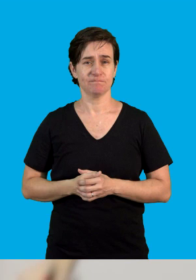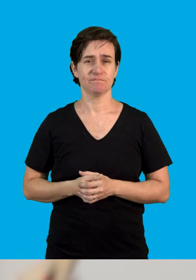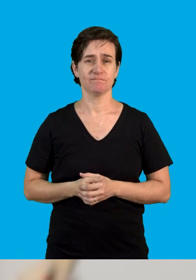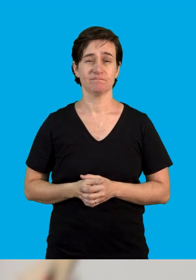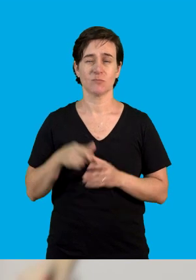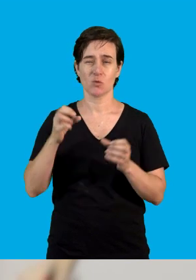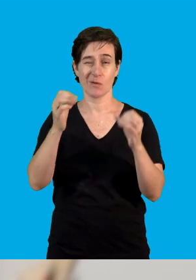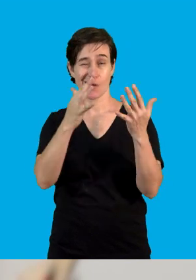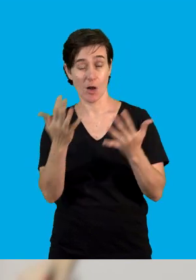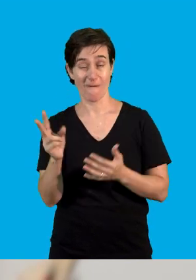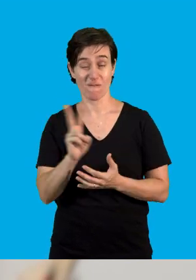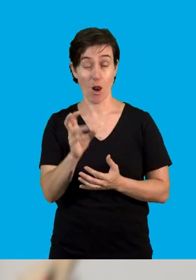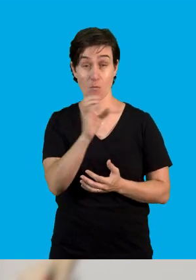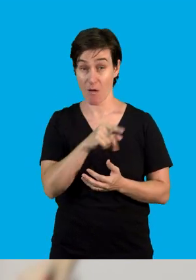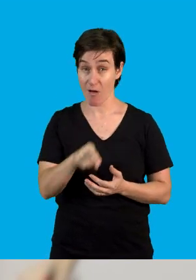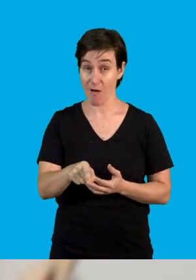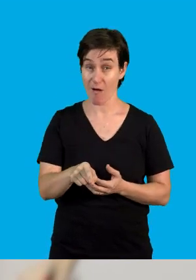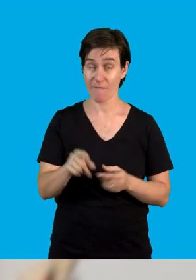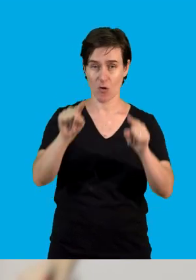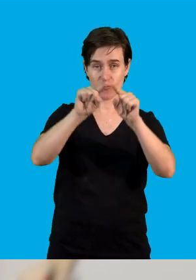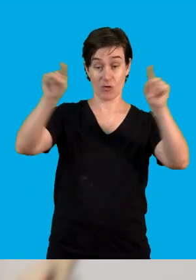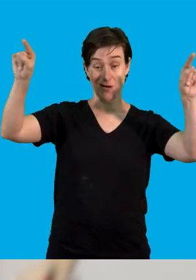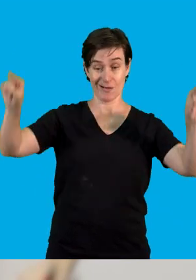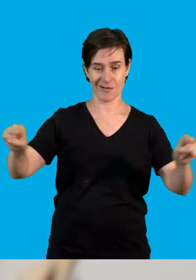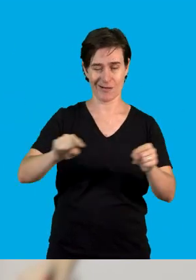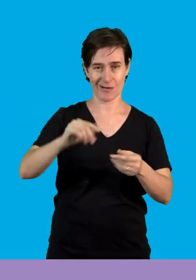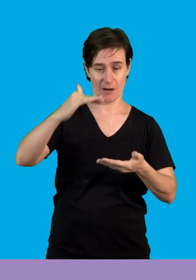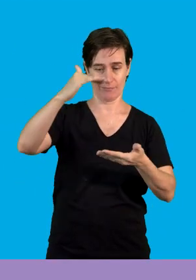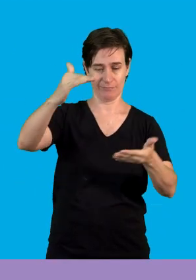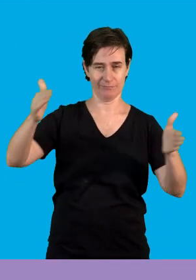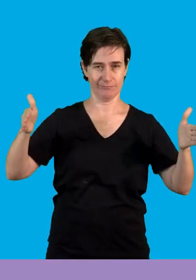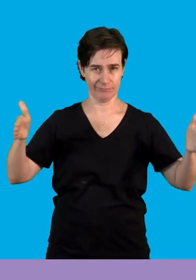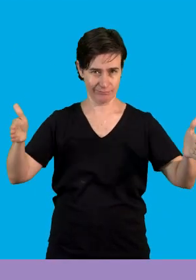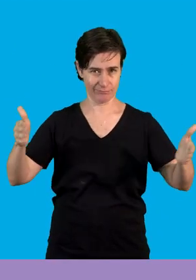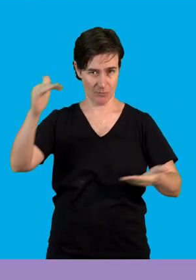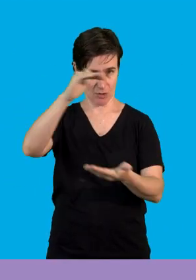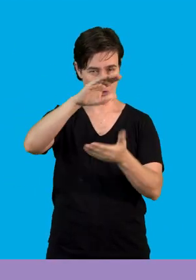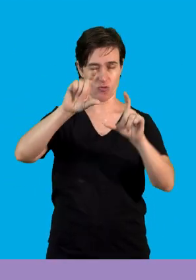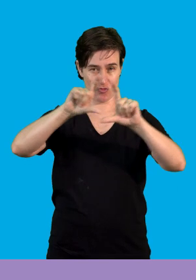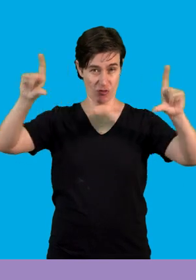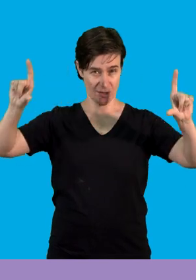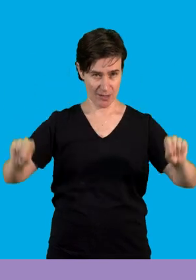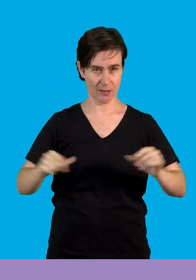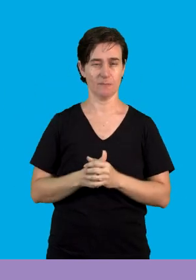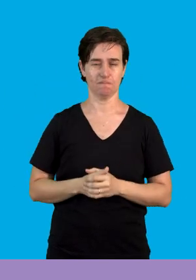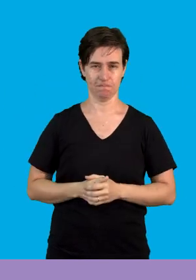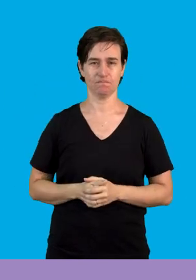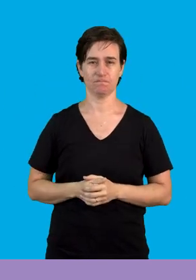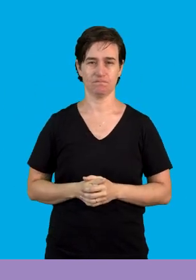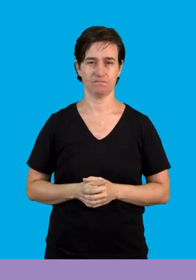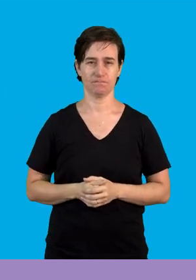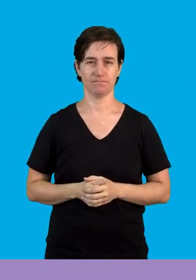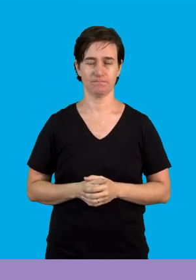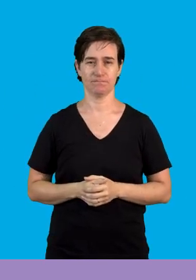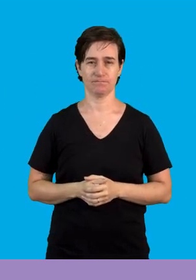is calculating the volume of rectangular prisms. So let's see how we can calculate the volume of